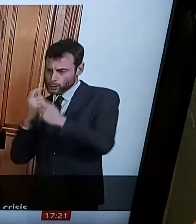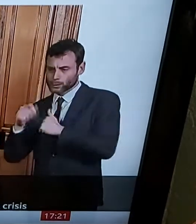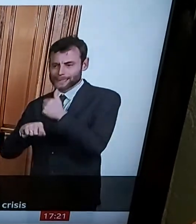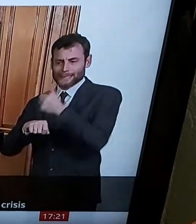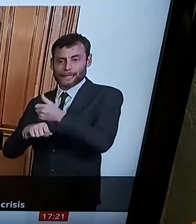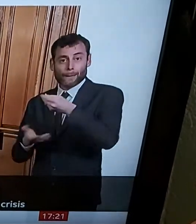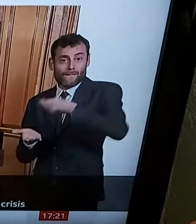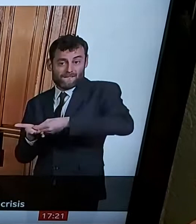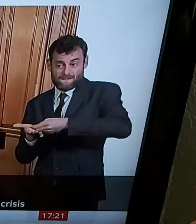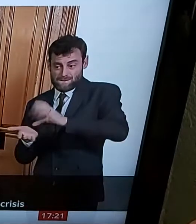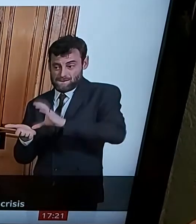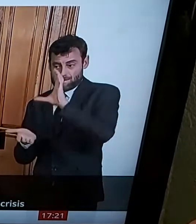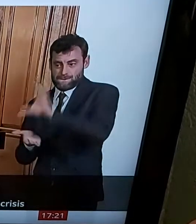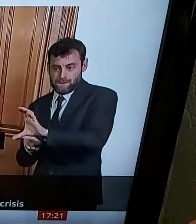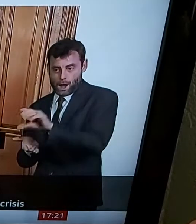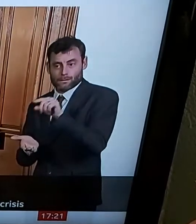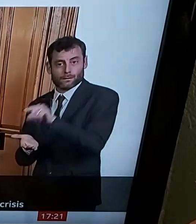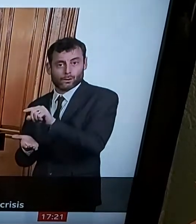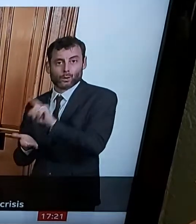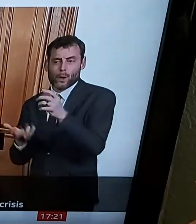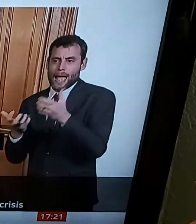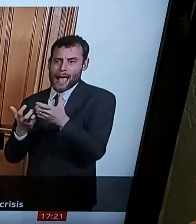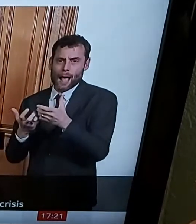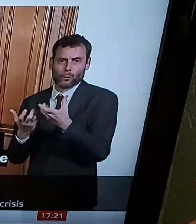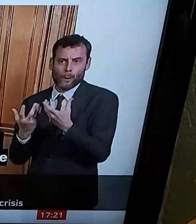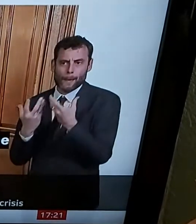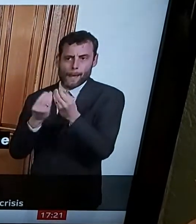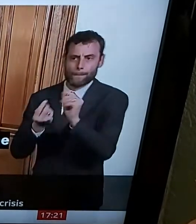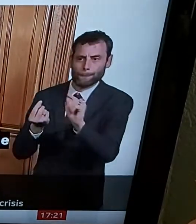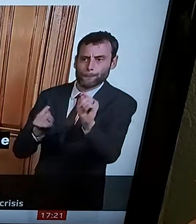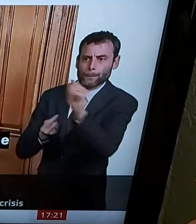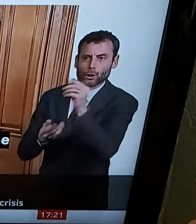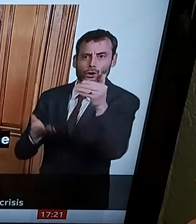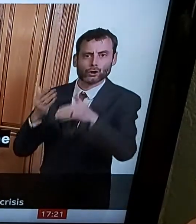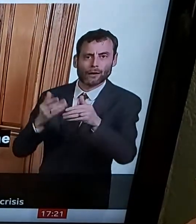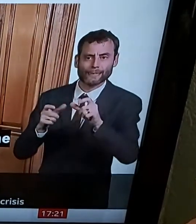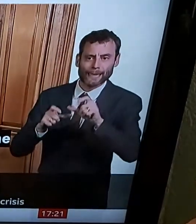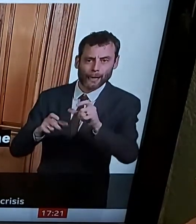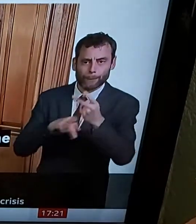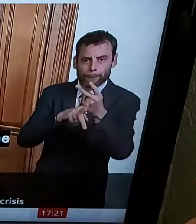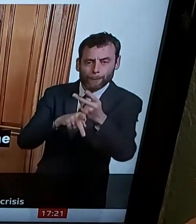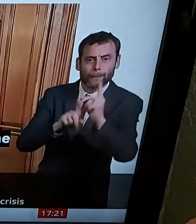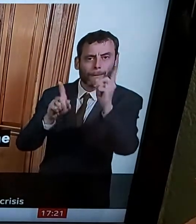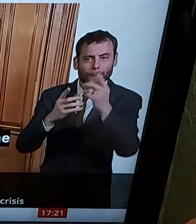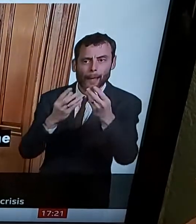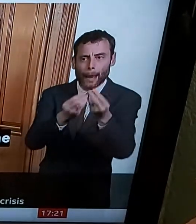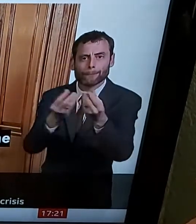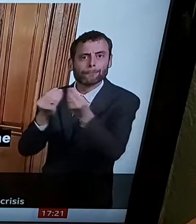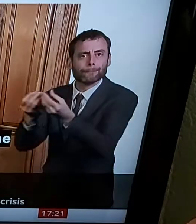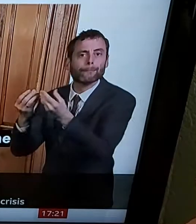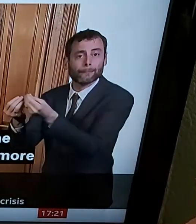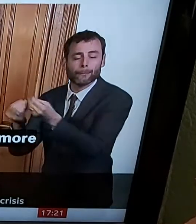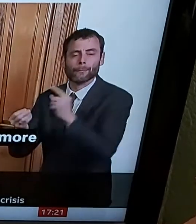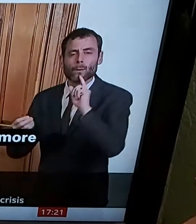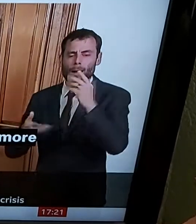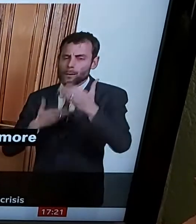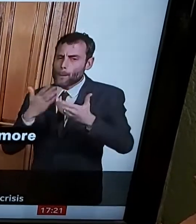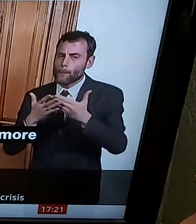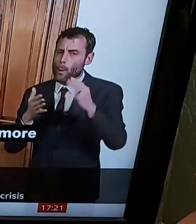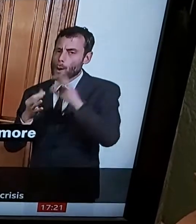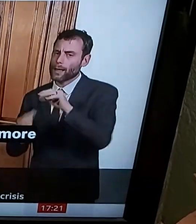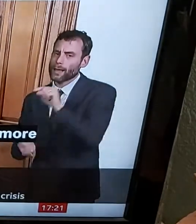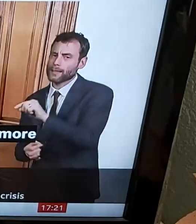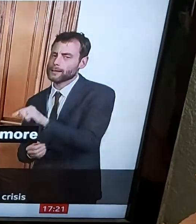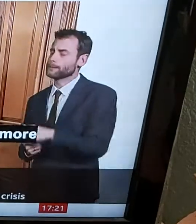support charities in the work that they do. And we'll be saying more about this in the days to come. I also want to thank